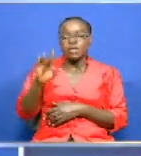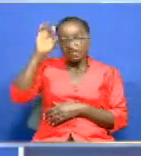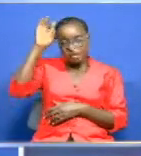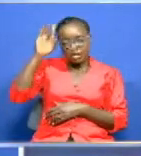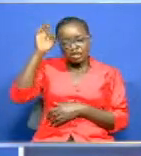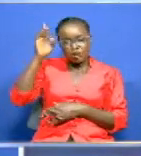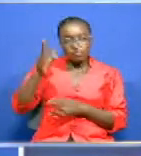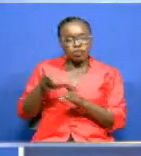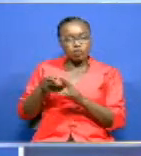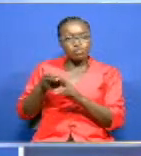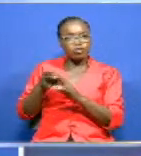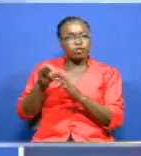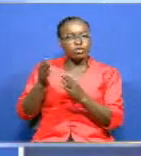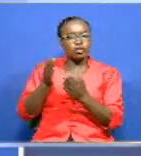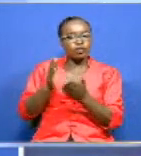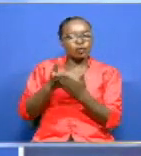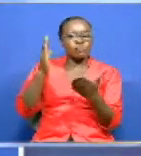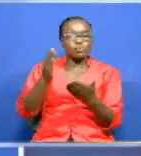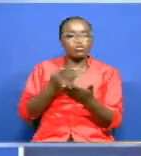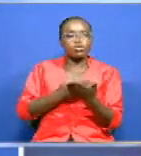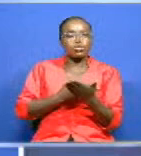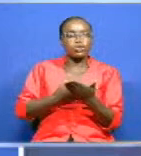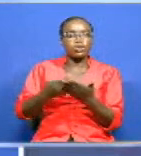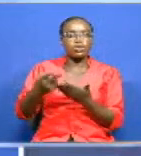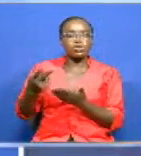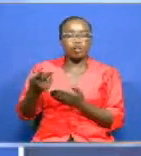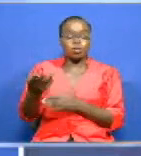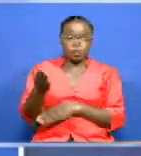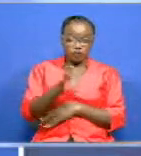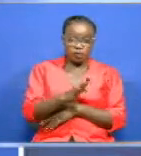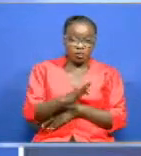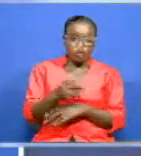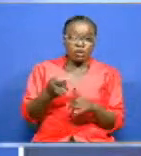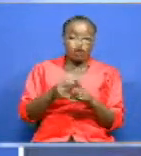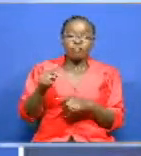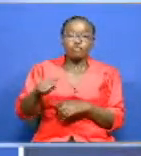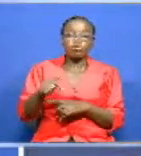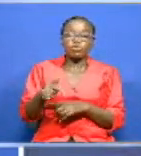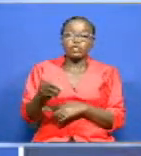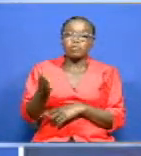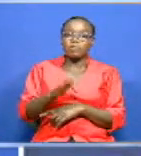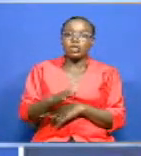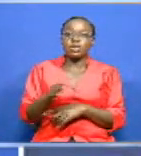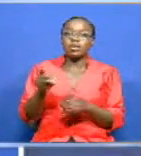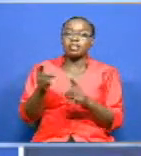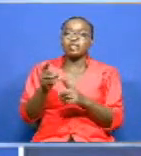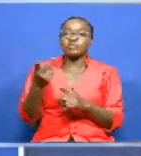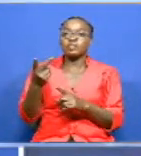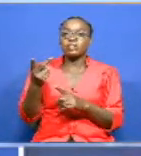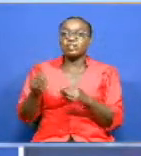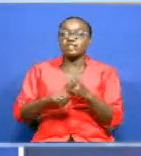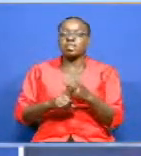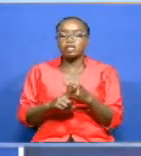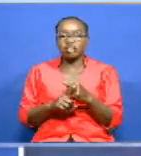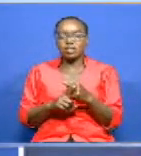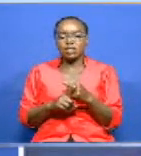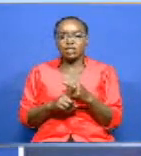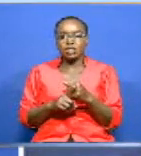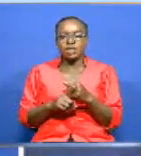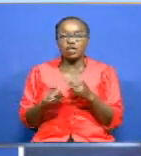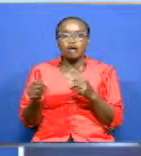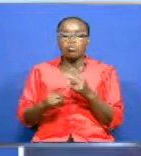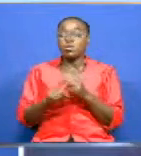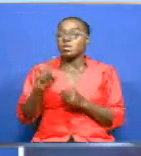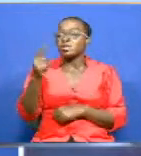suspended kwa wiki mbili na tutarudi kuanzia leo na tutarudi tarehe 26 mwezi